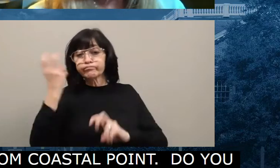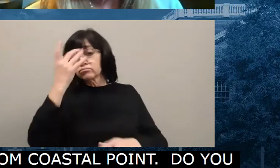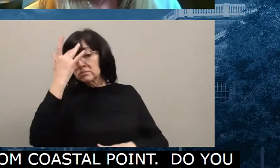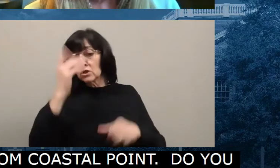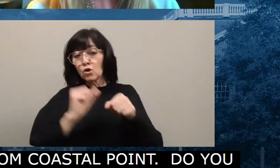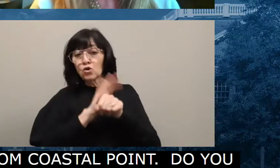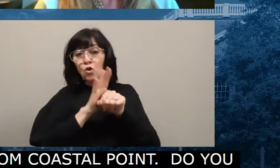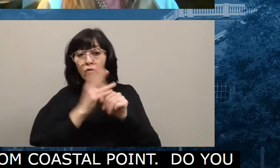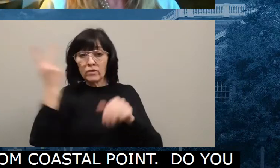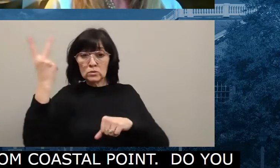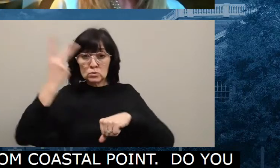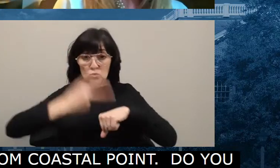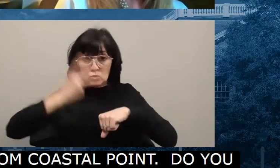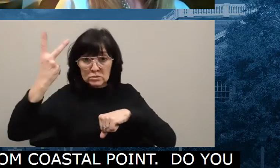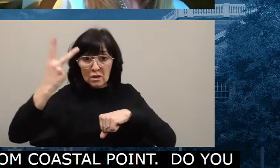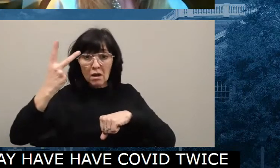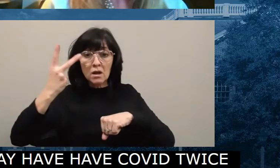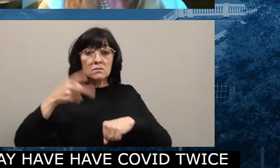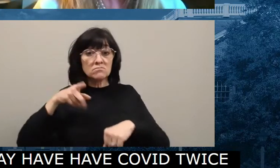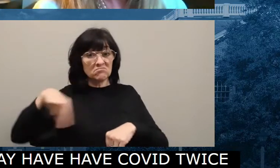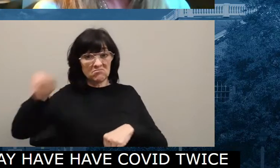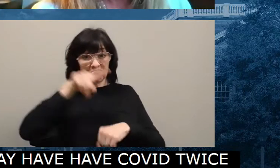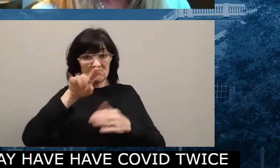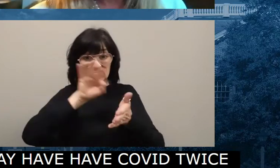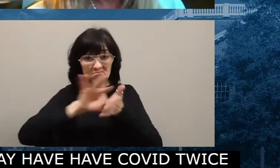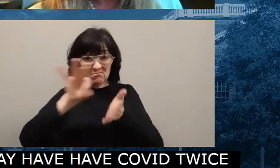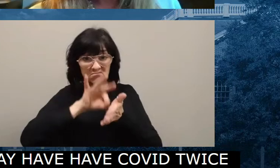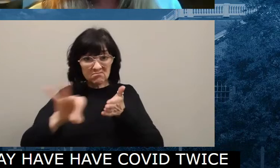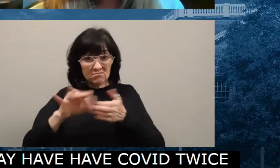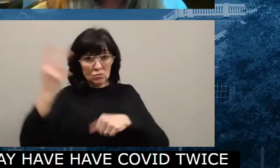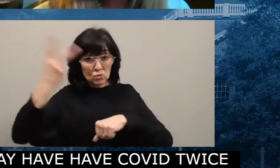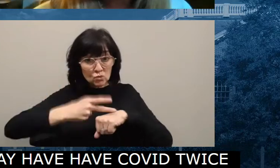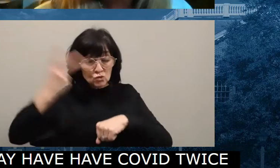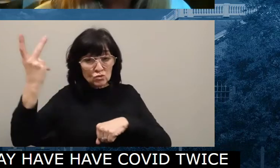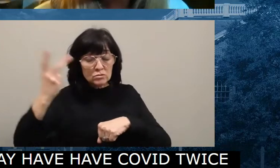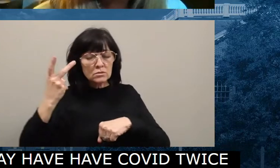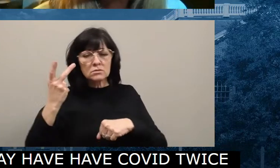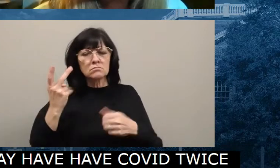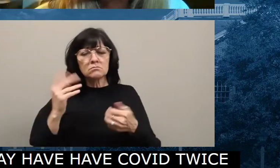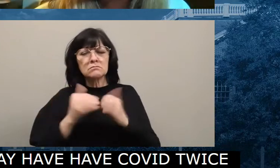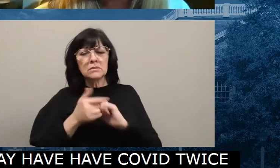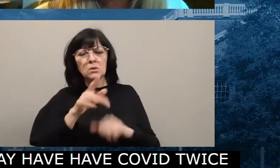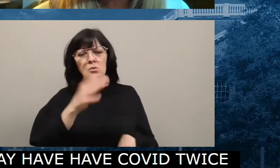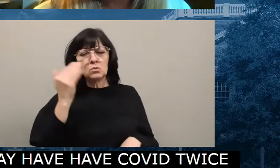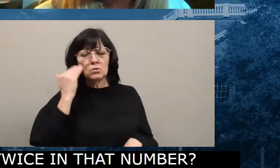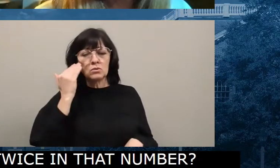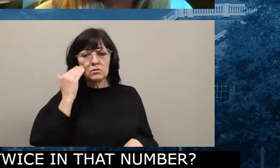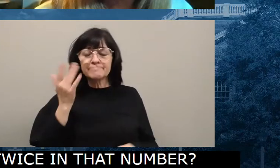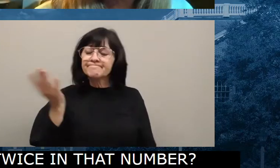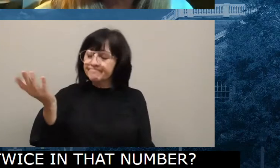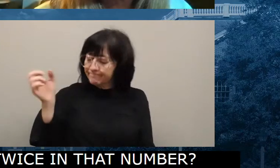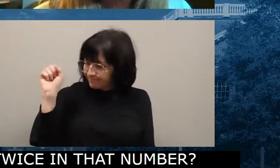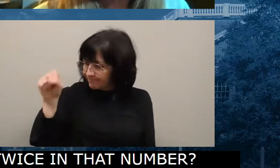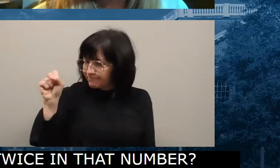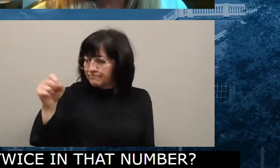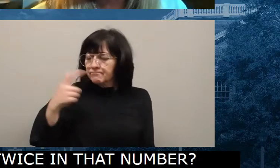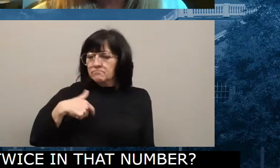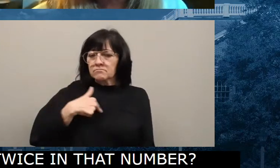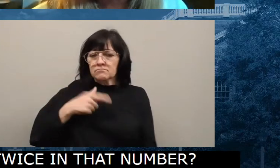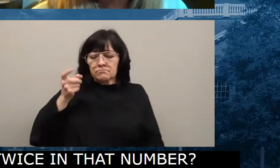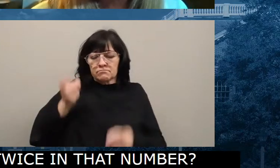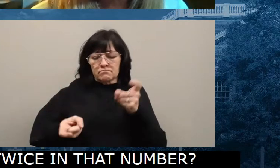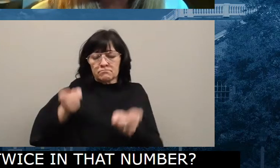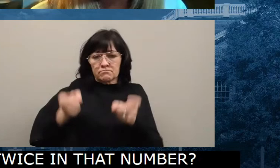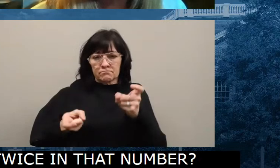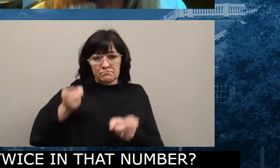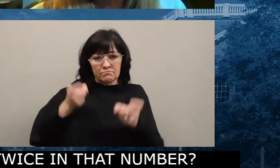Yeah, so we are making adjustments to our system to more formally be able to collect that information.